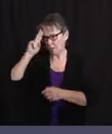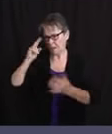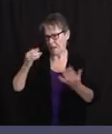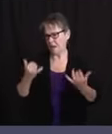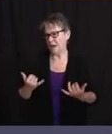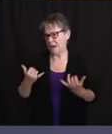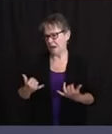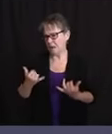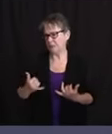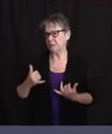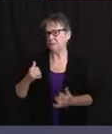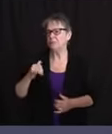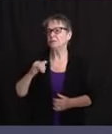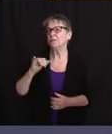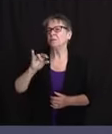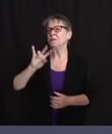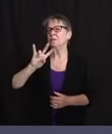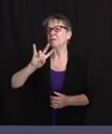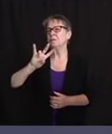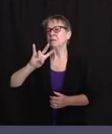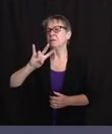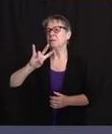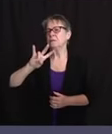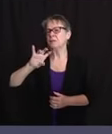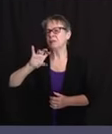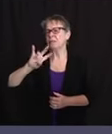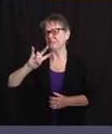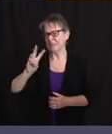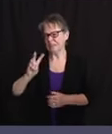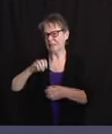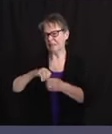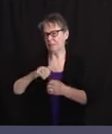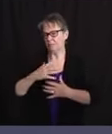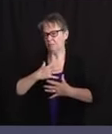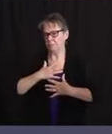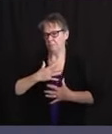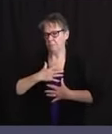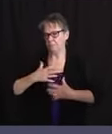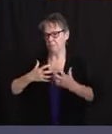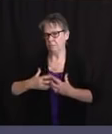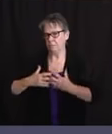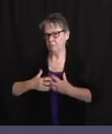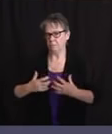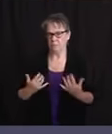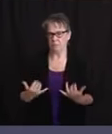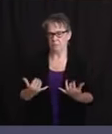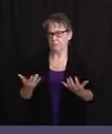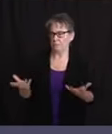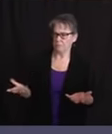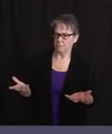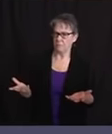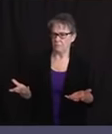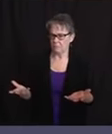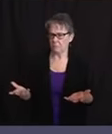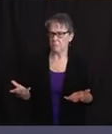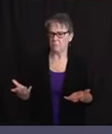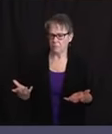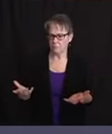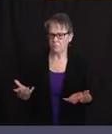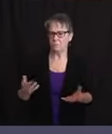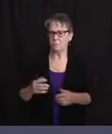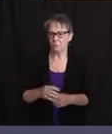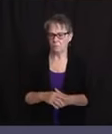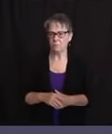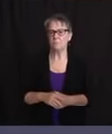ventilators. Today, I am reporting 3 additional cases of multisystem inflammatory syndrome in